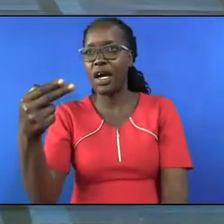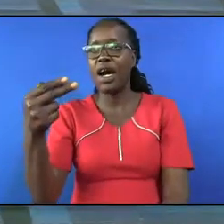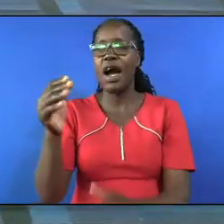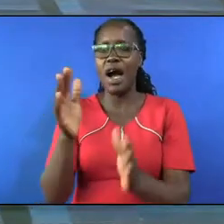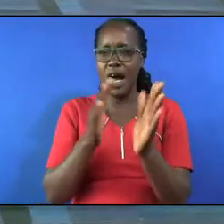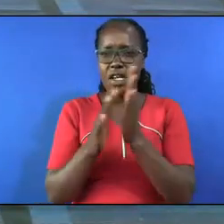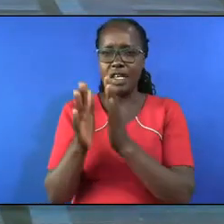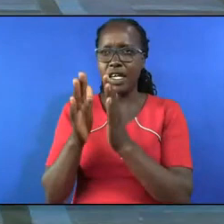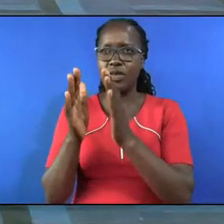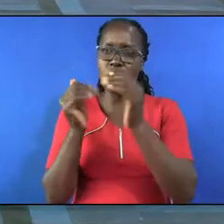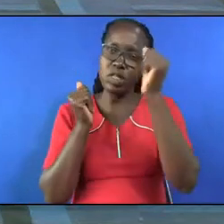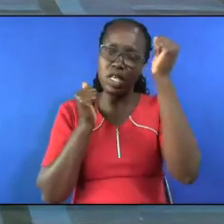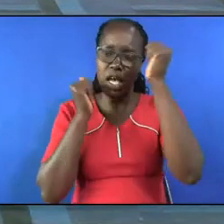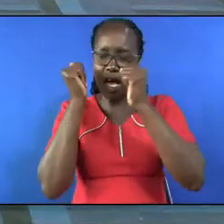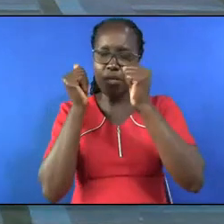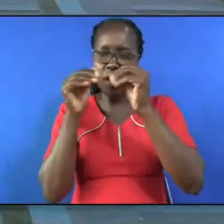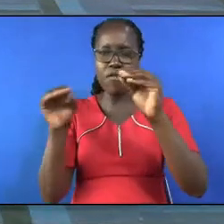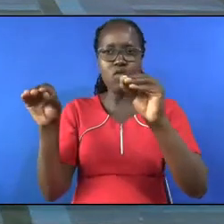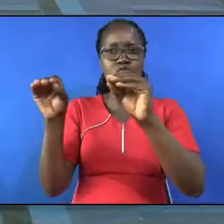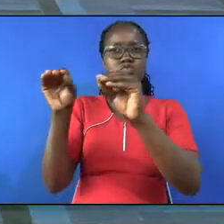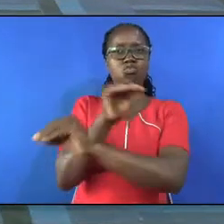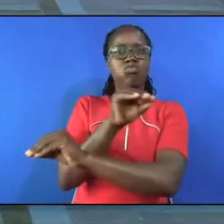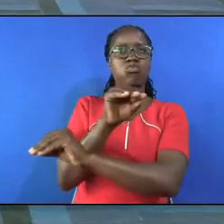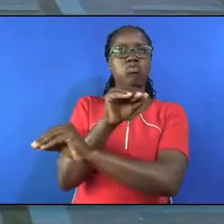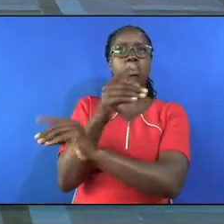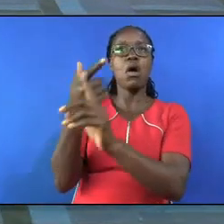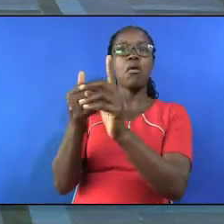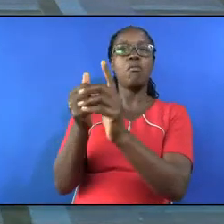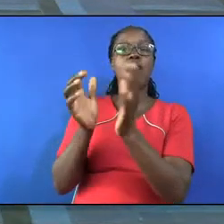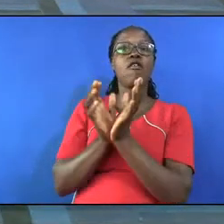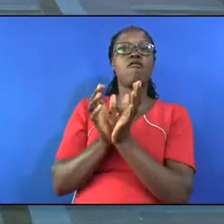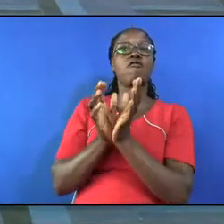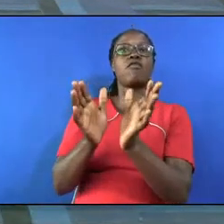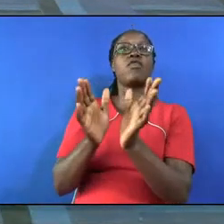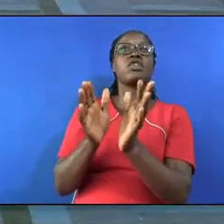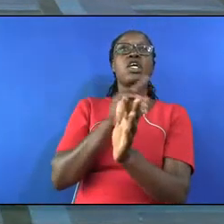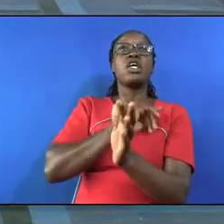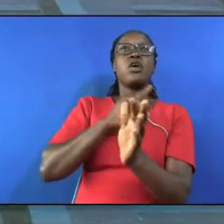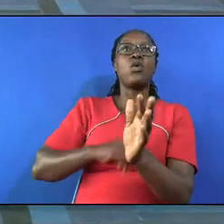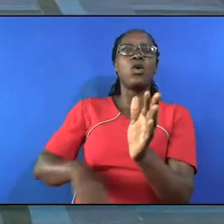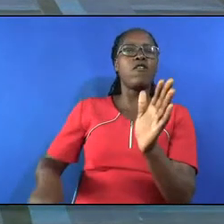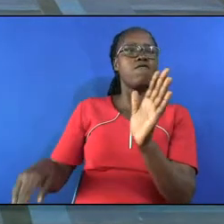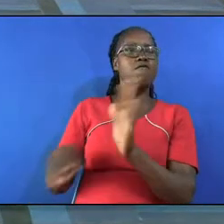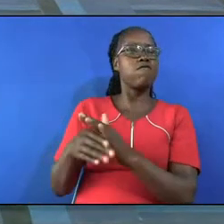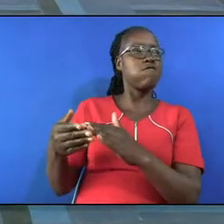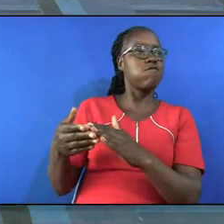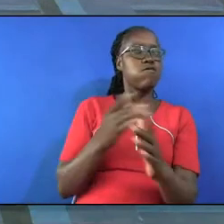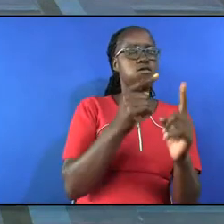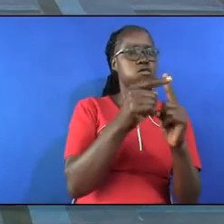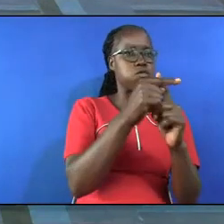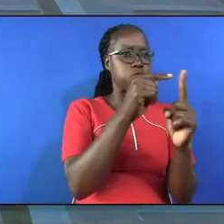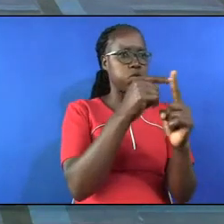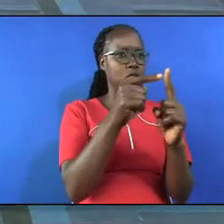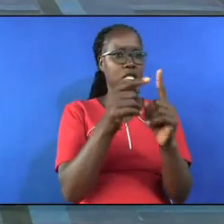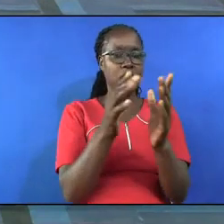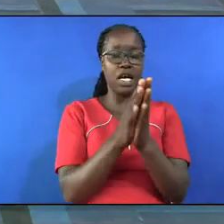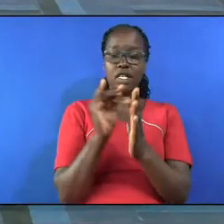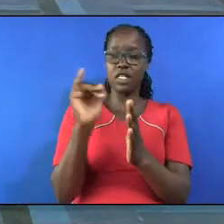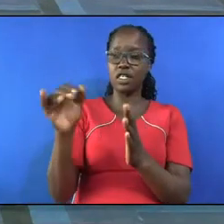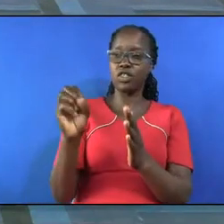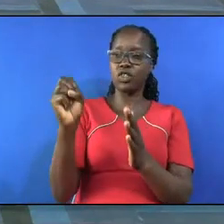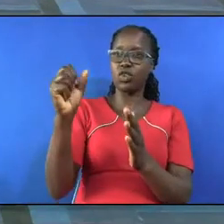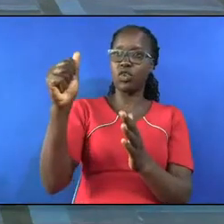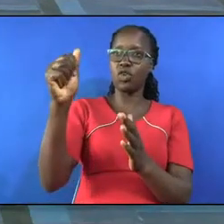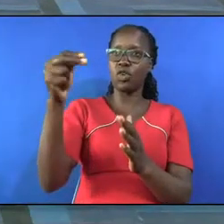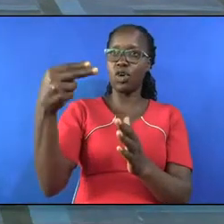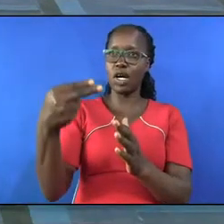overthrow Athalia by force. And so Queen Athalia was overthrown, she was killed, and Joash was set on the